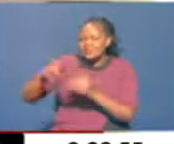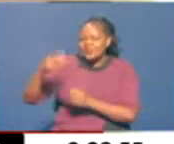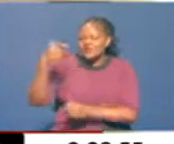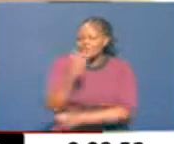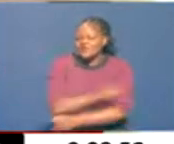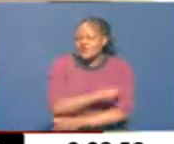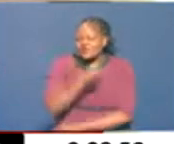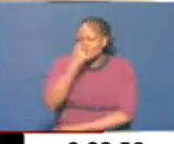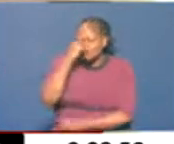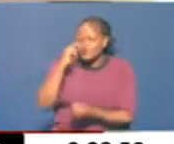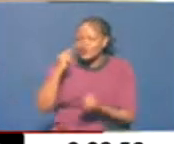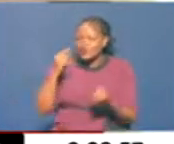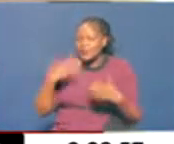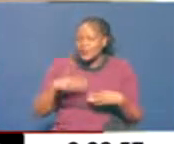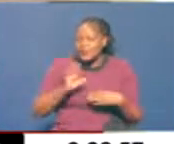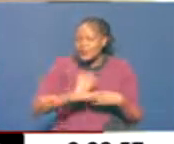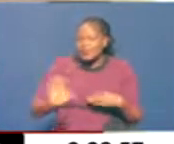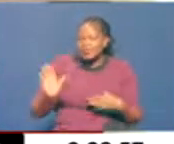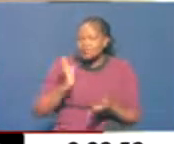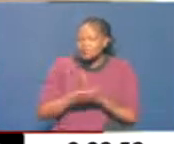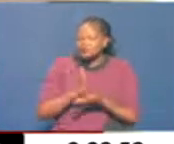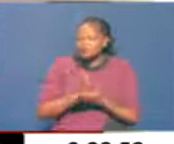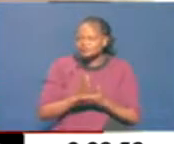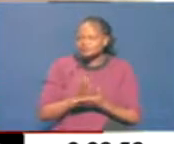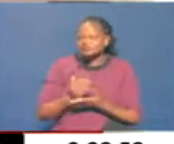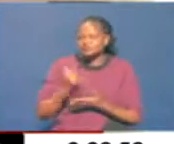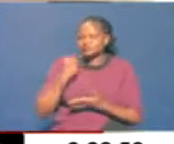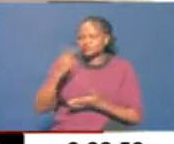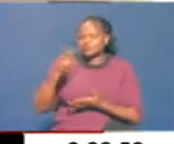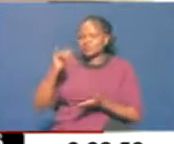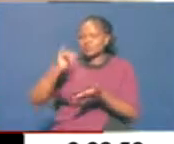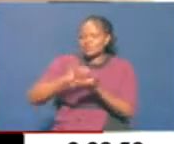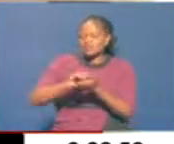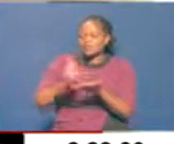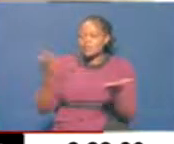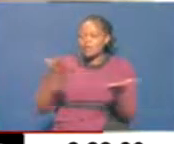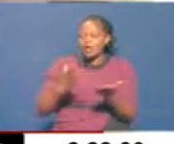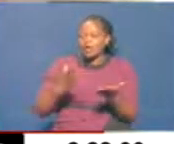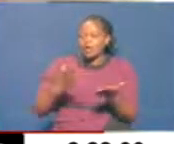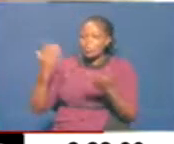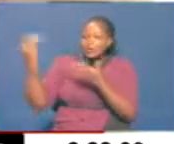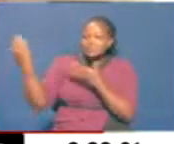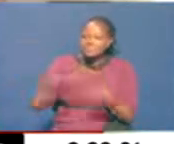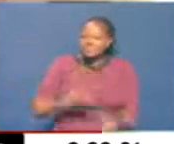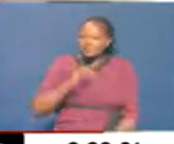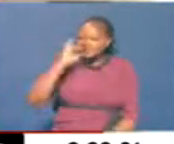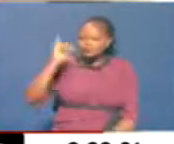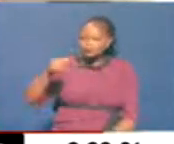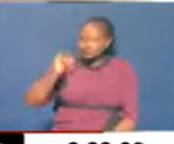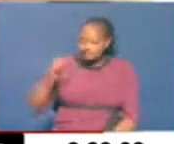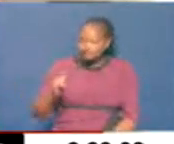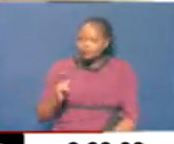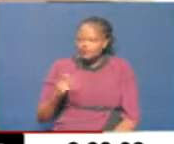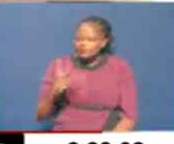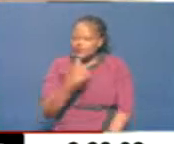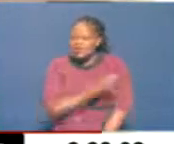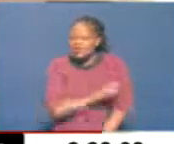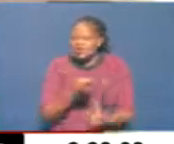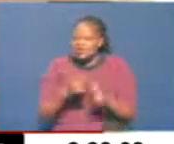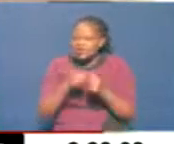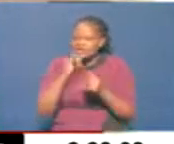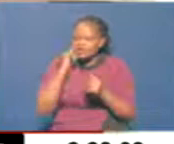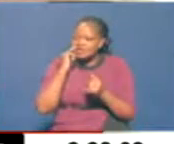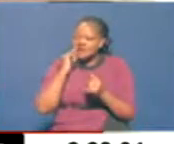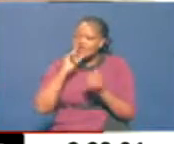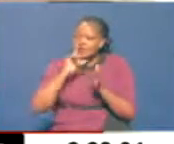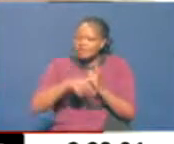itself. And I'm sure you joined us in the airport where we received the Johnson & Johnson vaccines. We do project at the end of that we'll be getting about 13